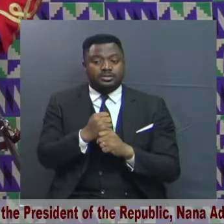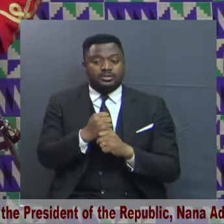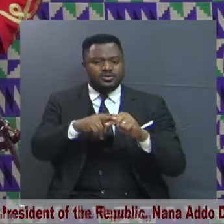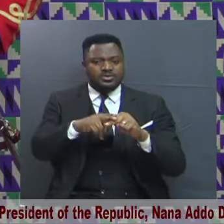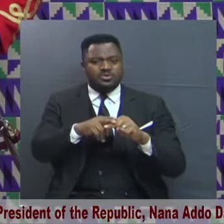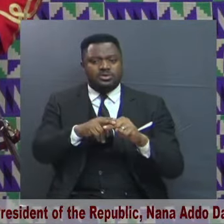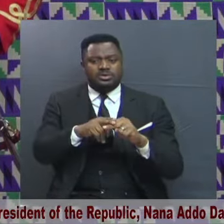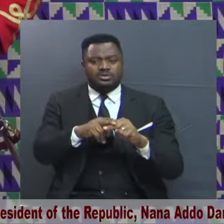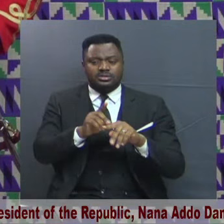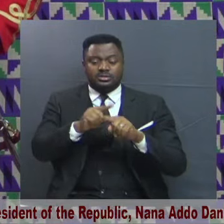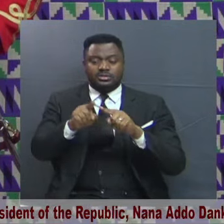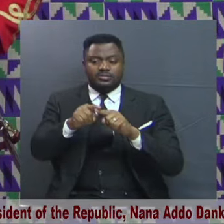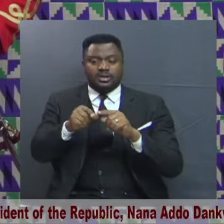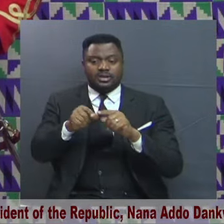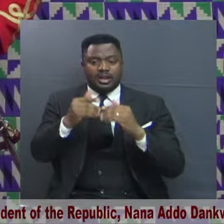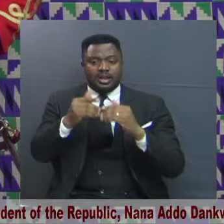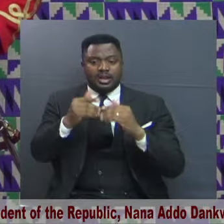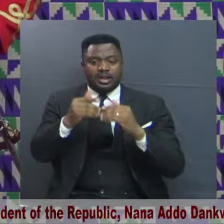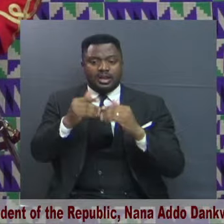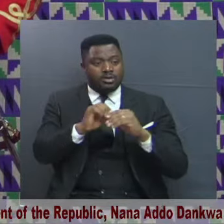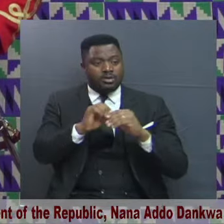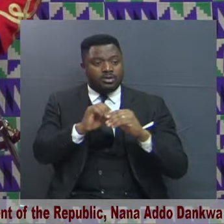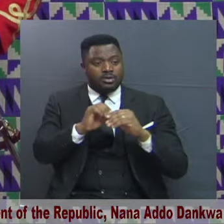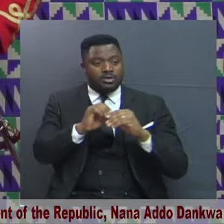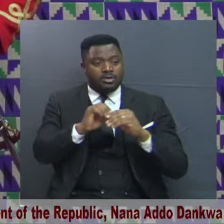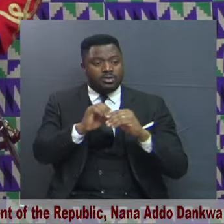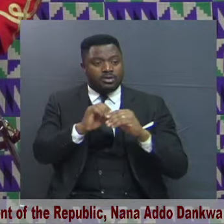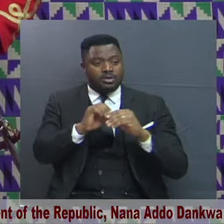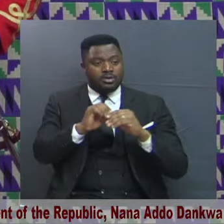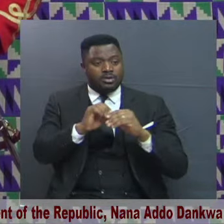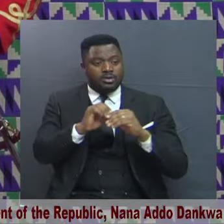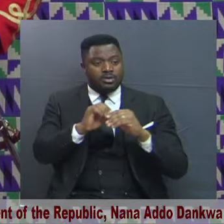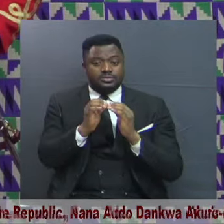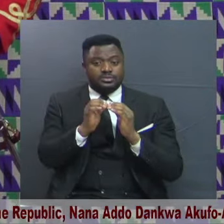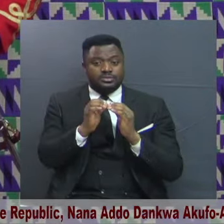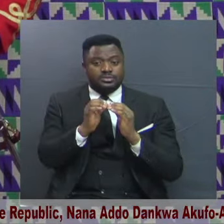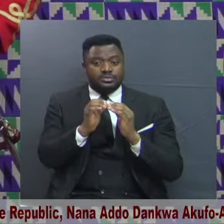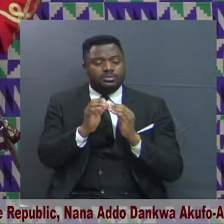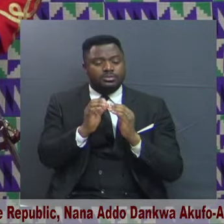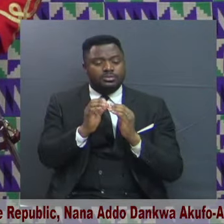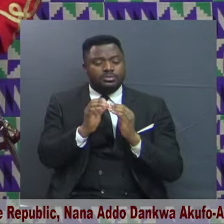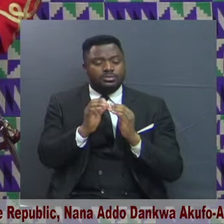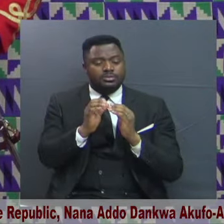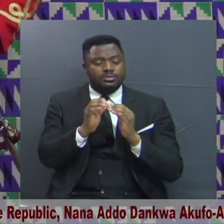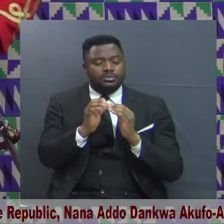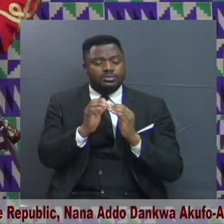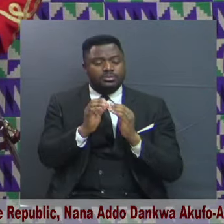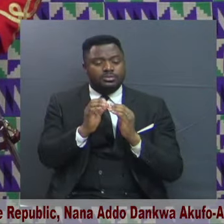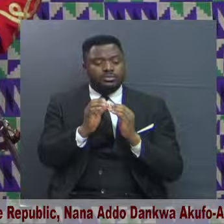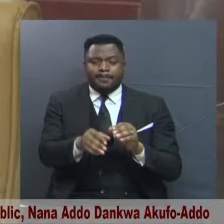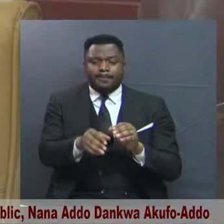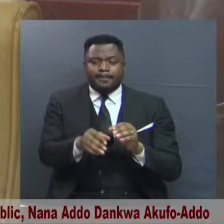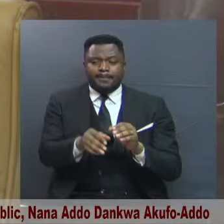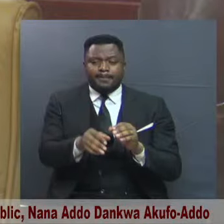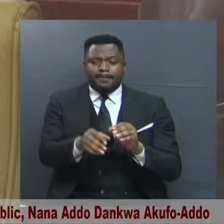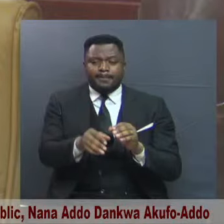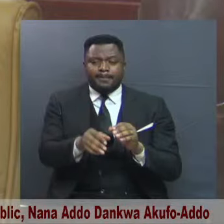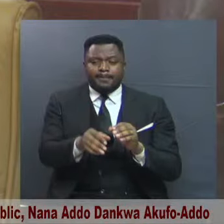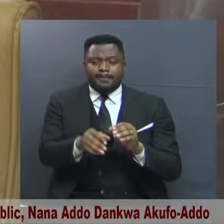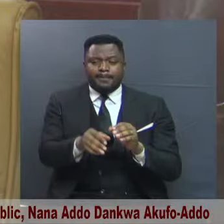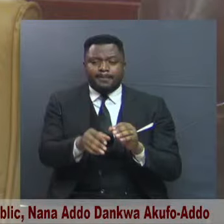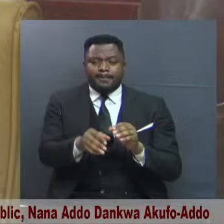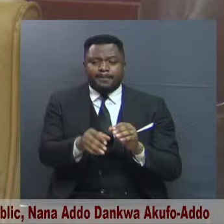decible level in all Communications will ensure that even the most politically uninterested